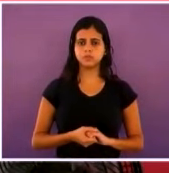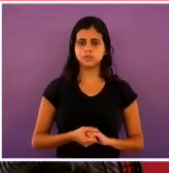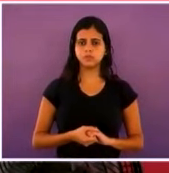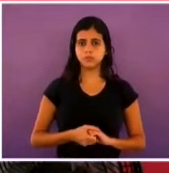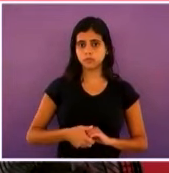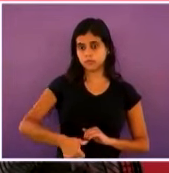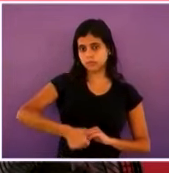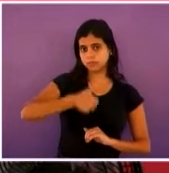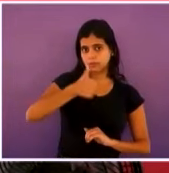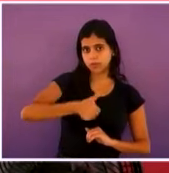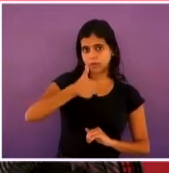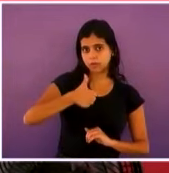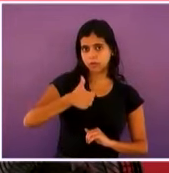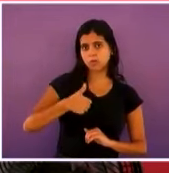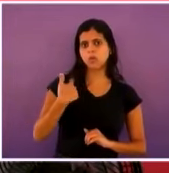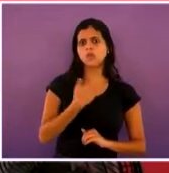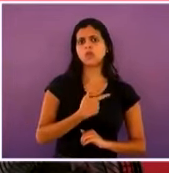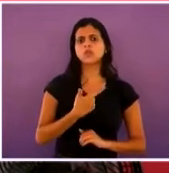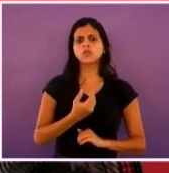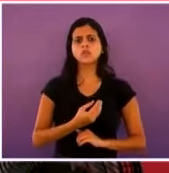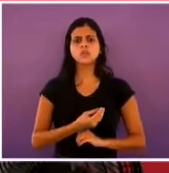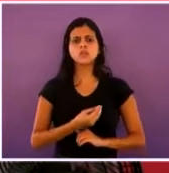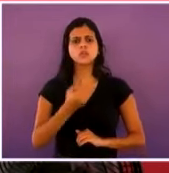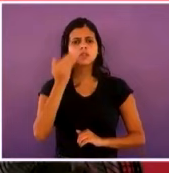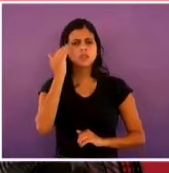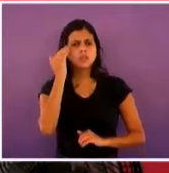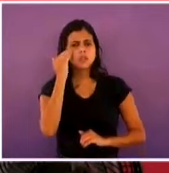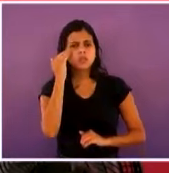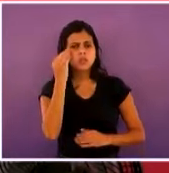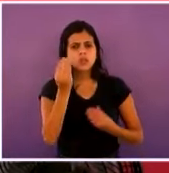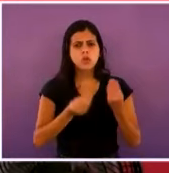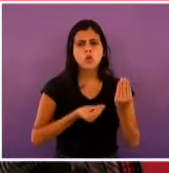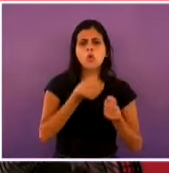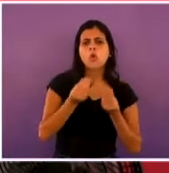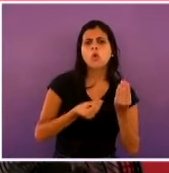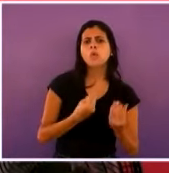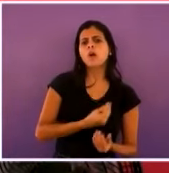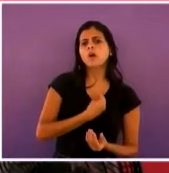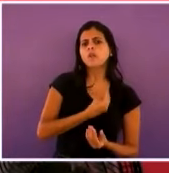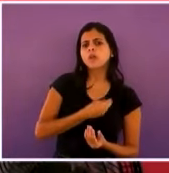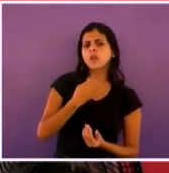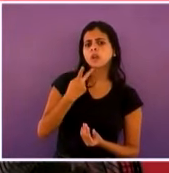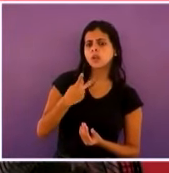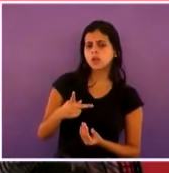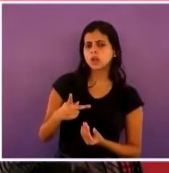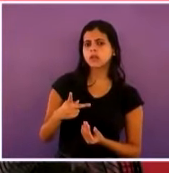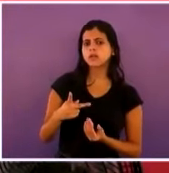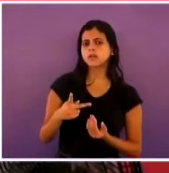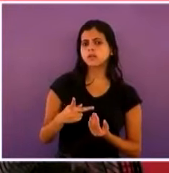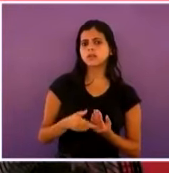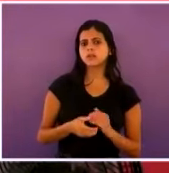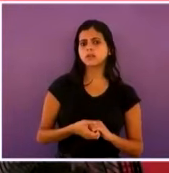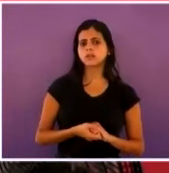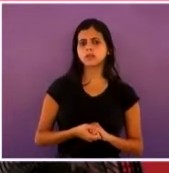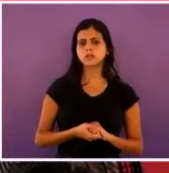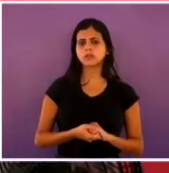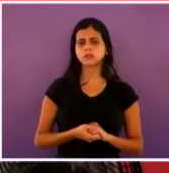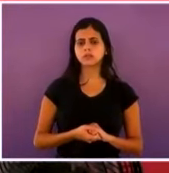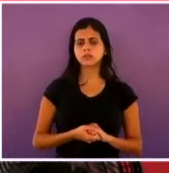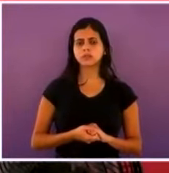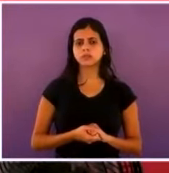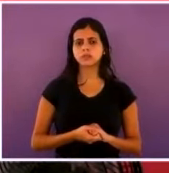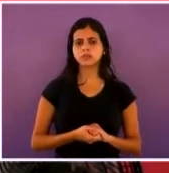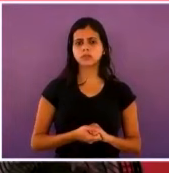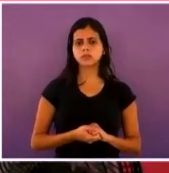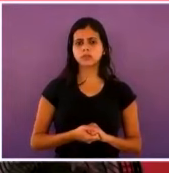Primeiro nós vamos olhar sobre a sua identidade como pessoa. Then we'll be looking at four very